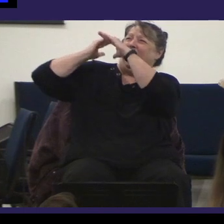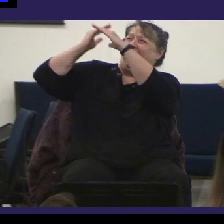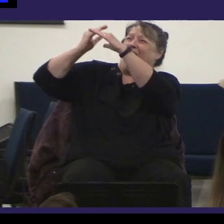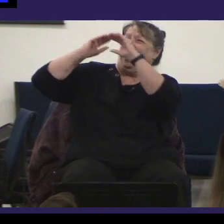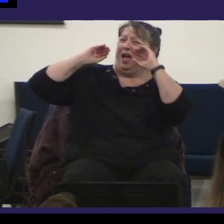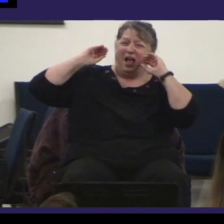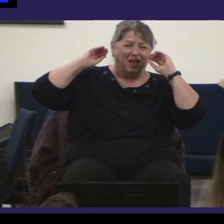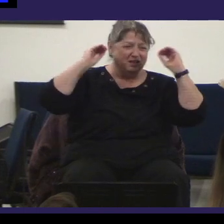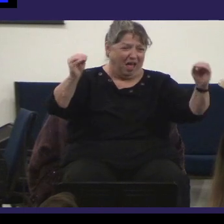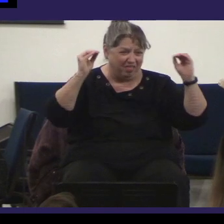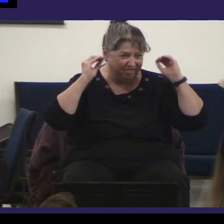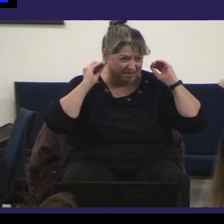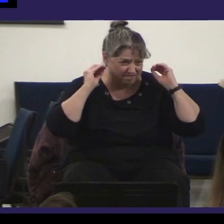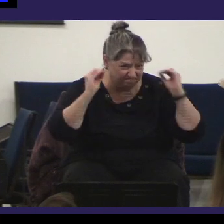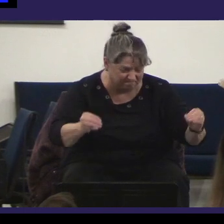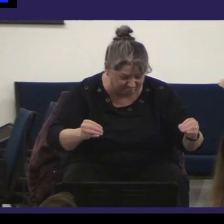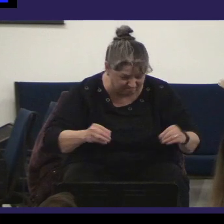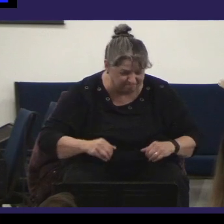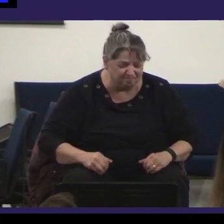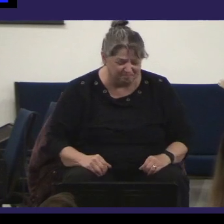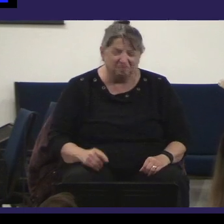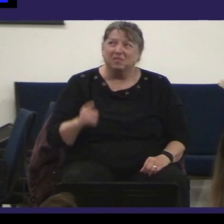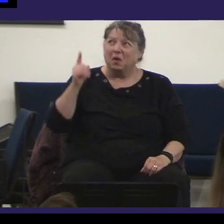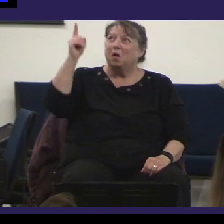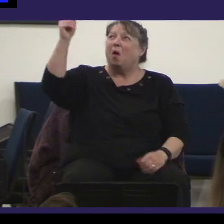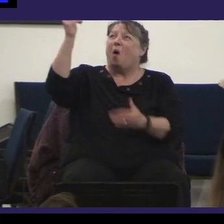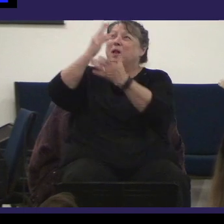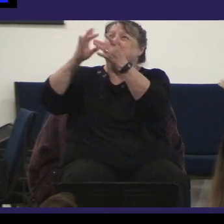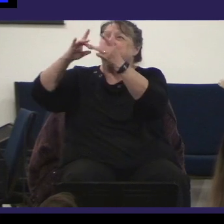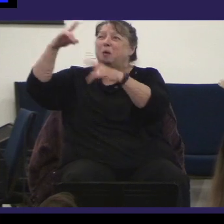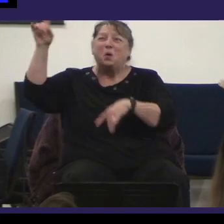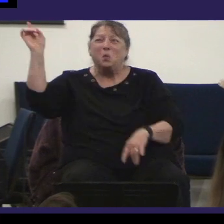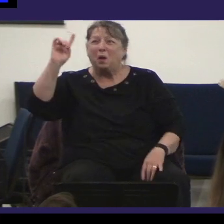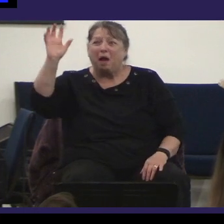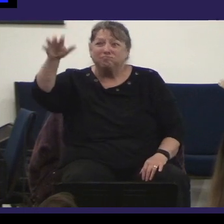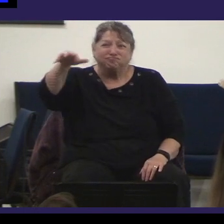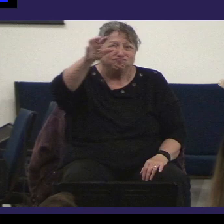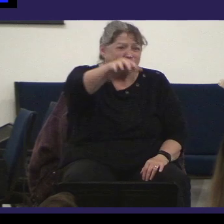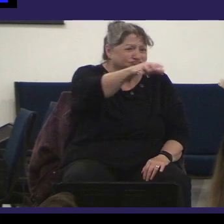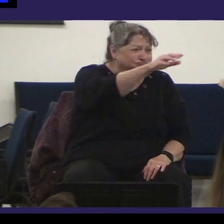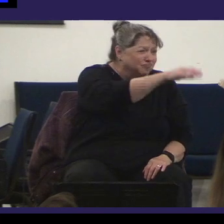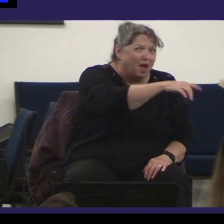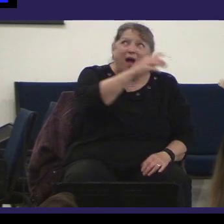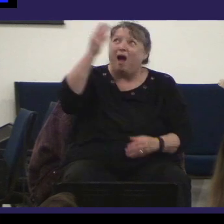No, where the Spirit of the Lord is, there is